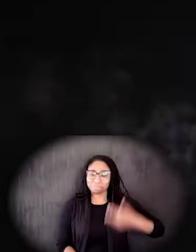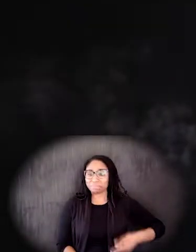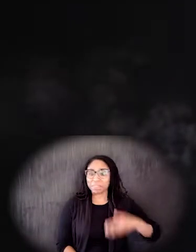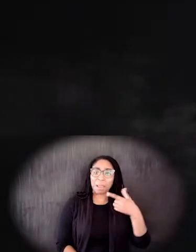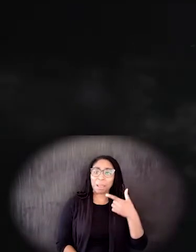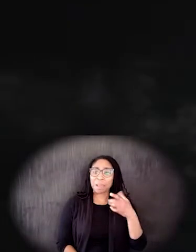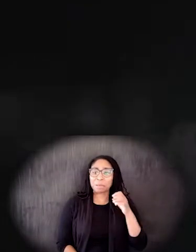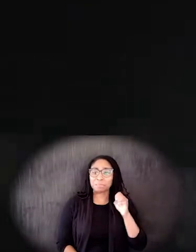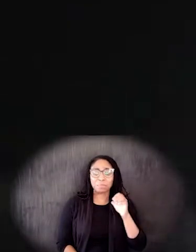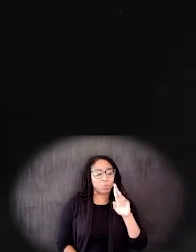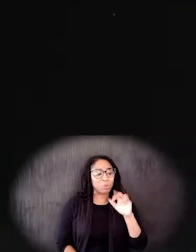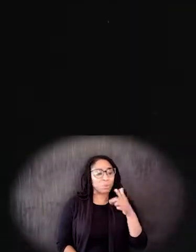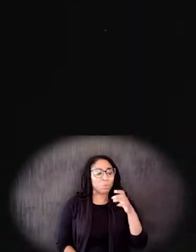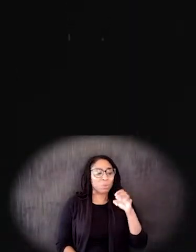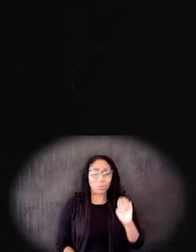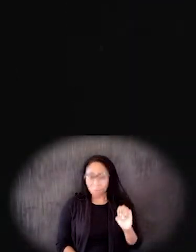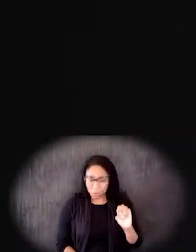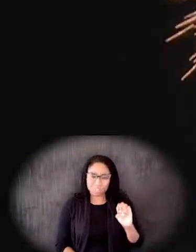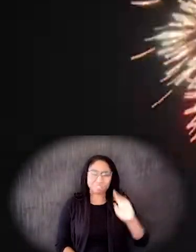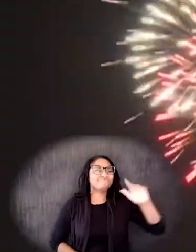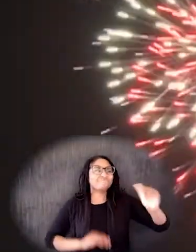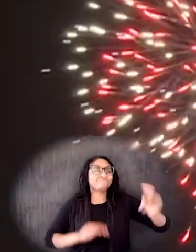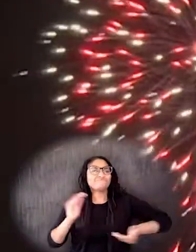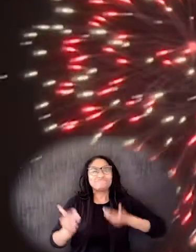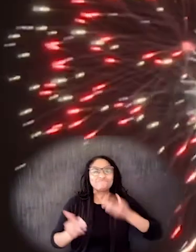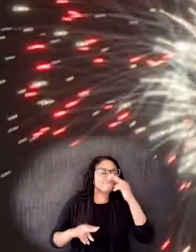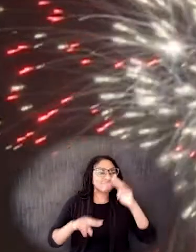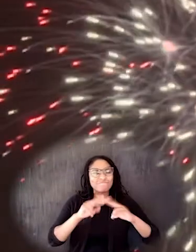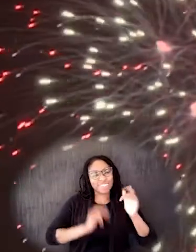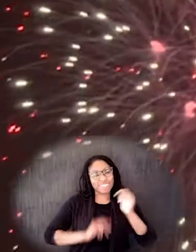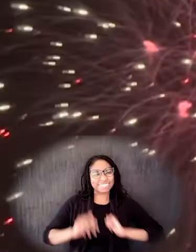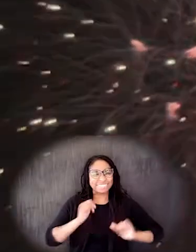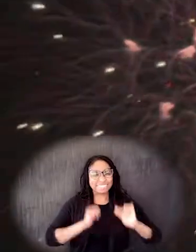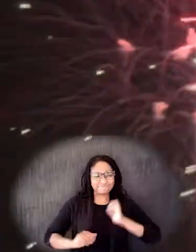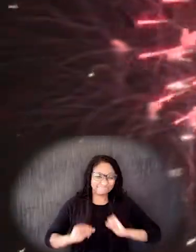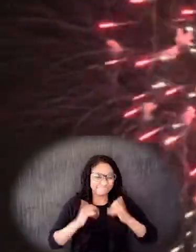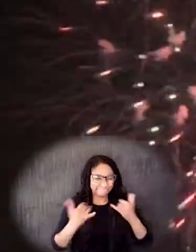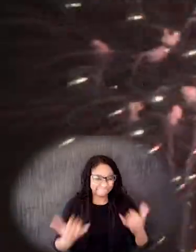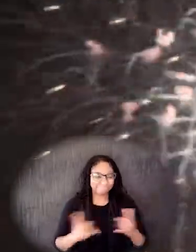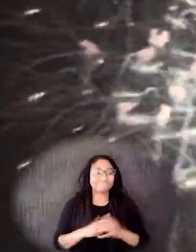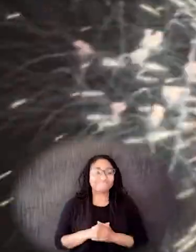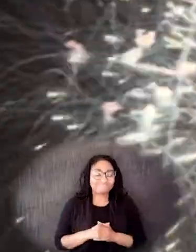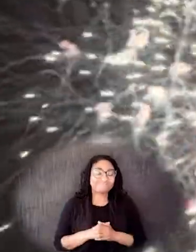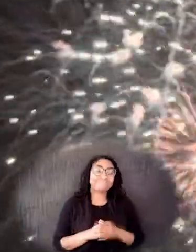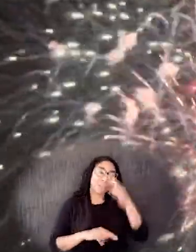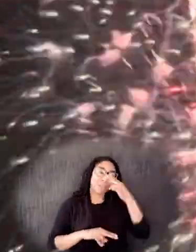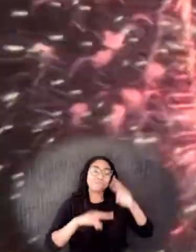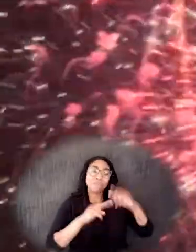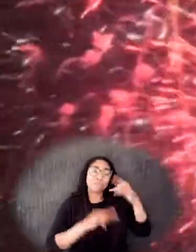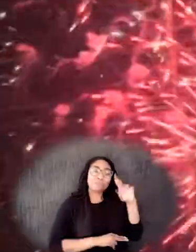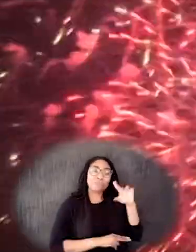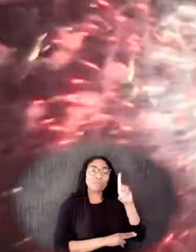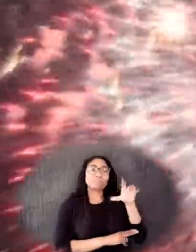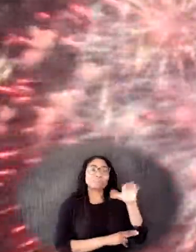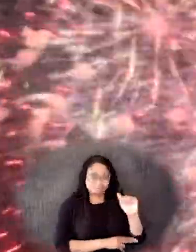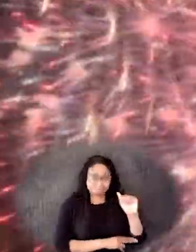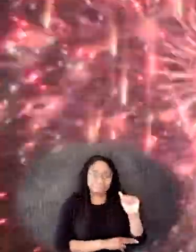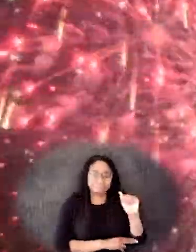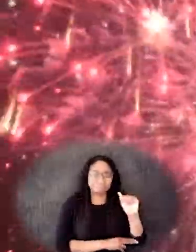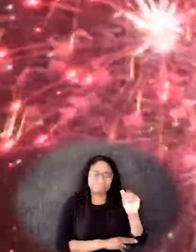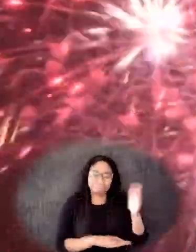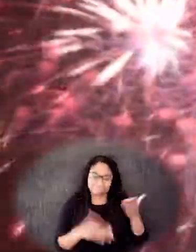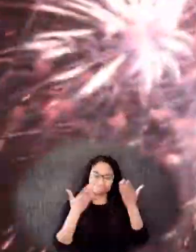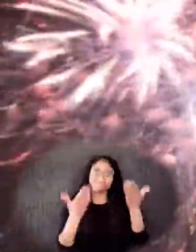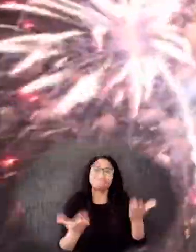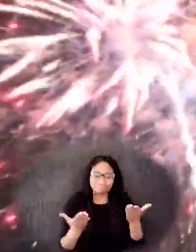Hello, I'm George, and I'm here to say welcome to our fun show for the day. Fun for the Disabled